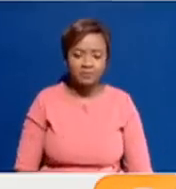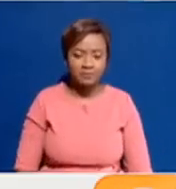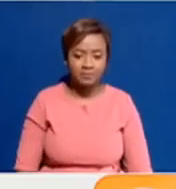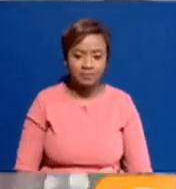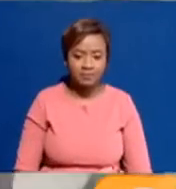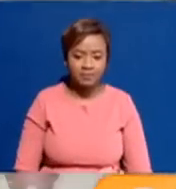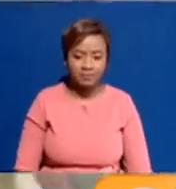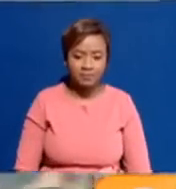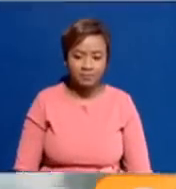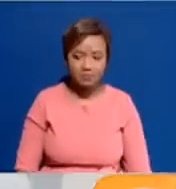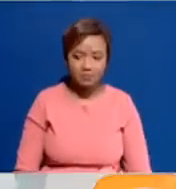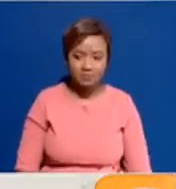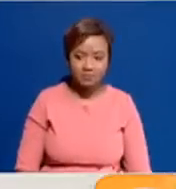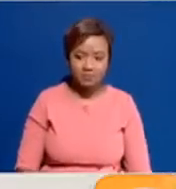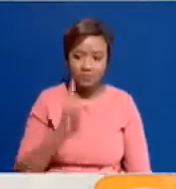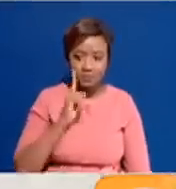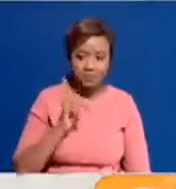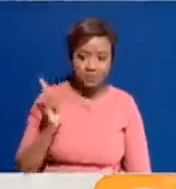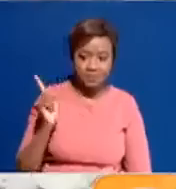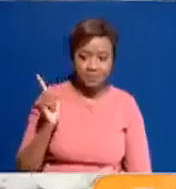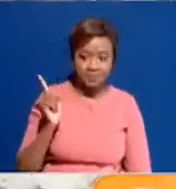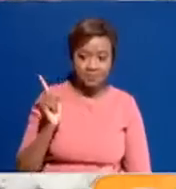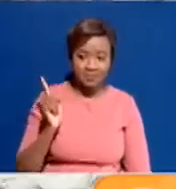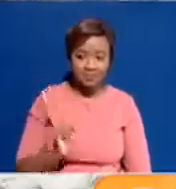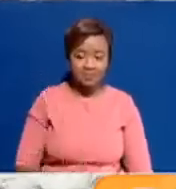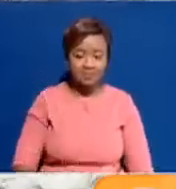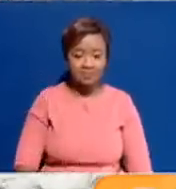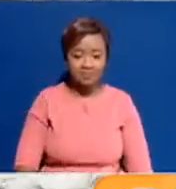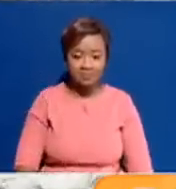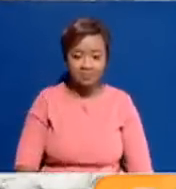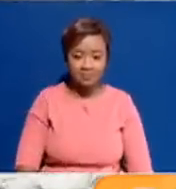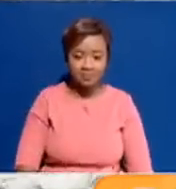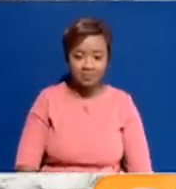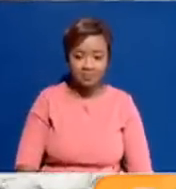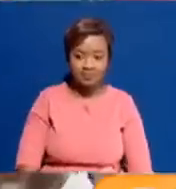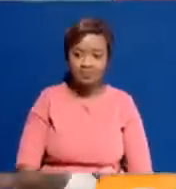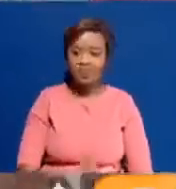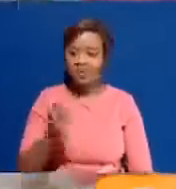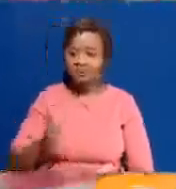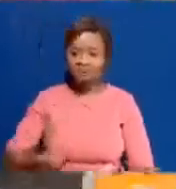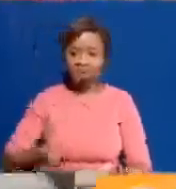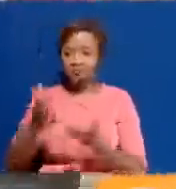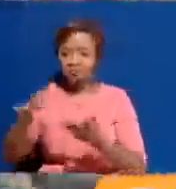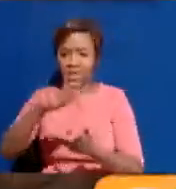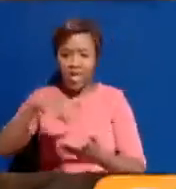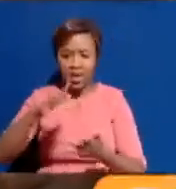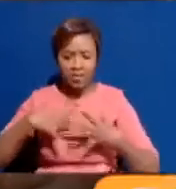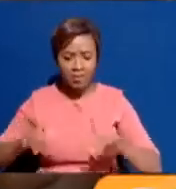Plumes of smoke from exploding tear gas canisters drifted across residential settlements in the capital,